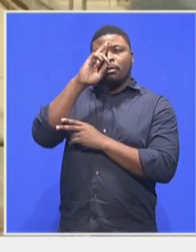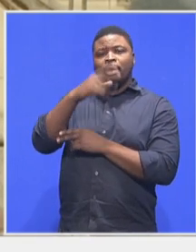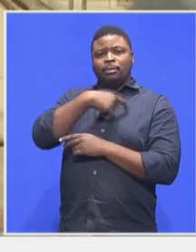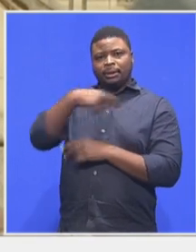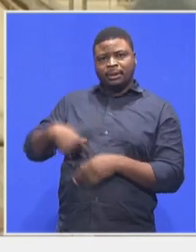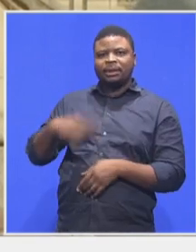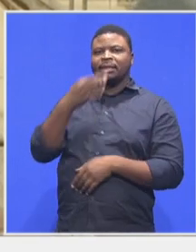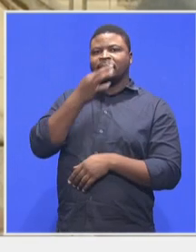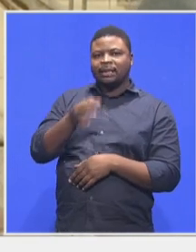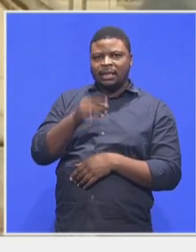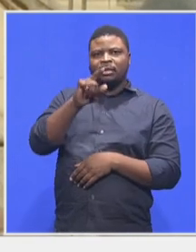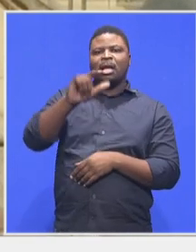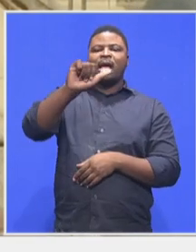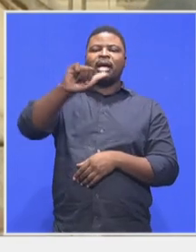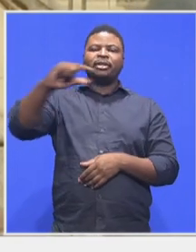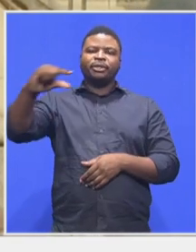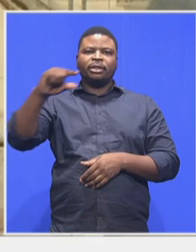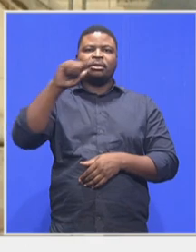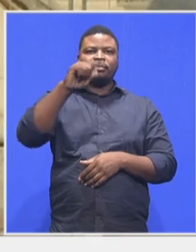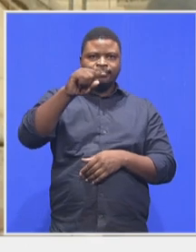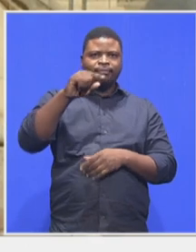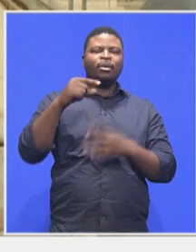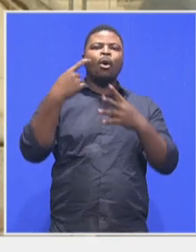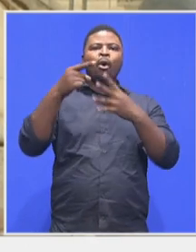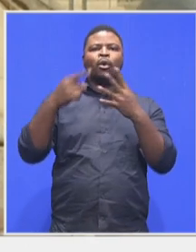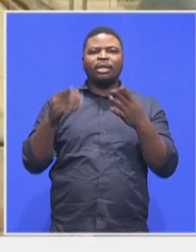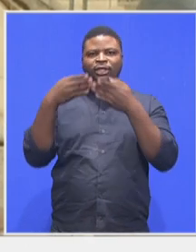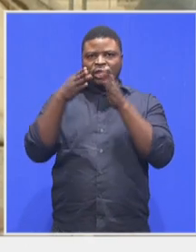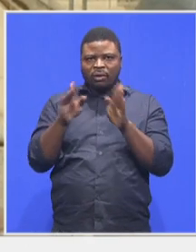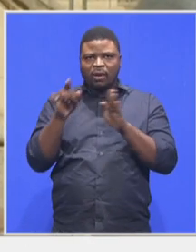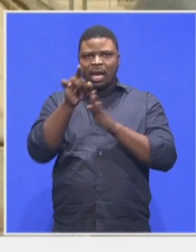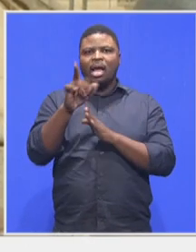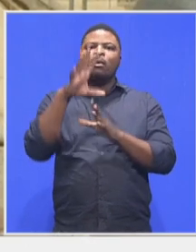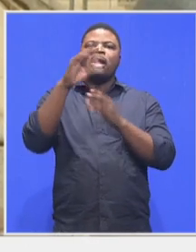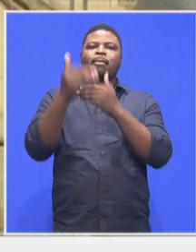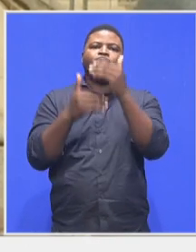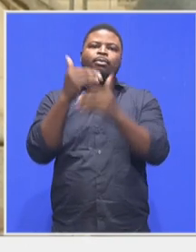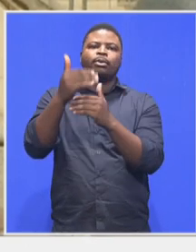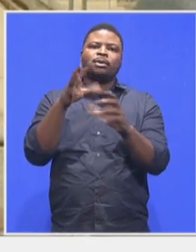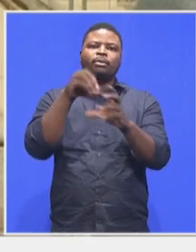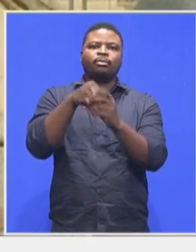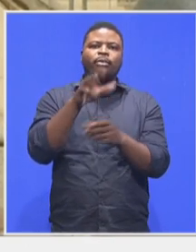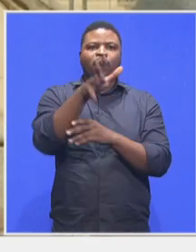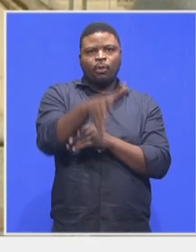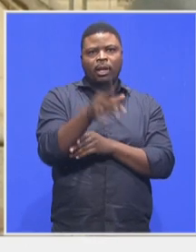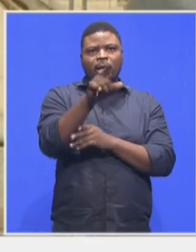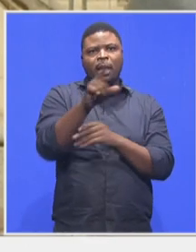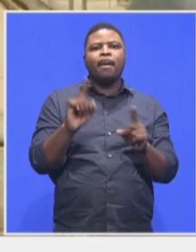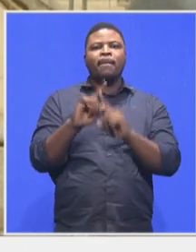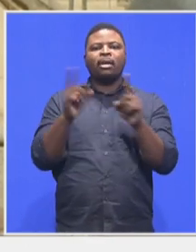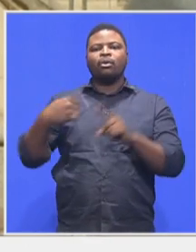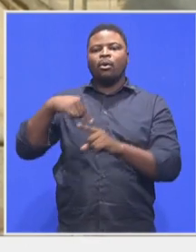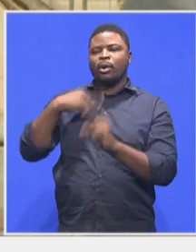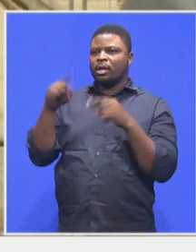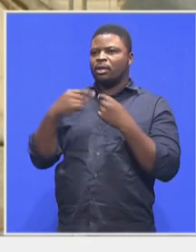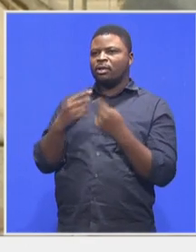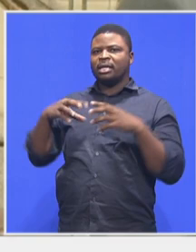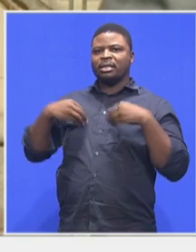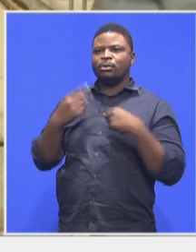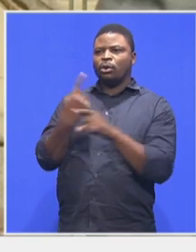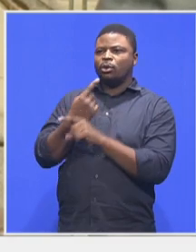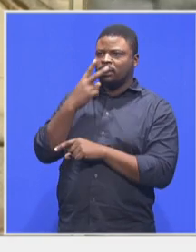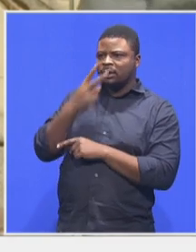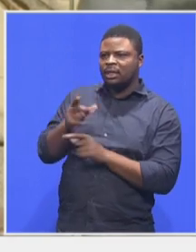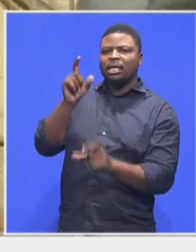that happening. But again, we don't want a situation where our people are always seen as these corrupt people. They won't be